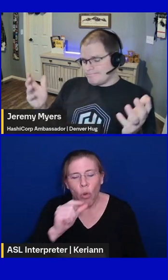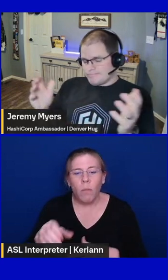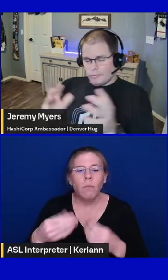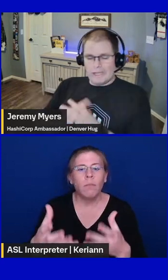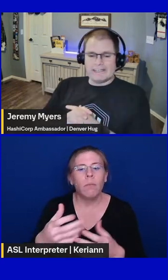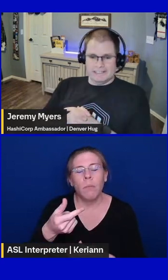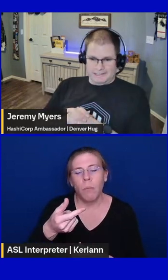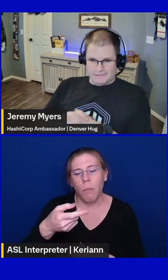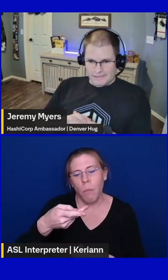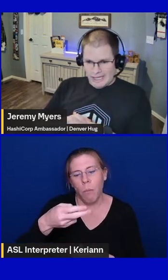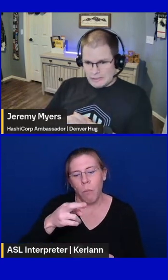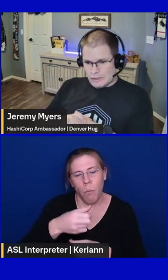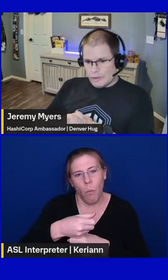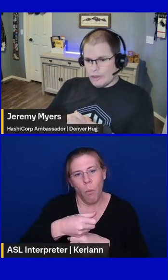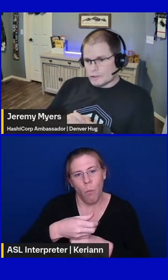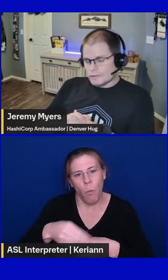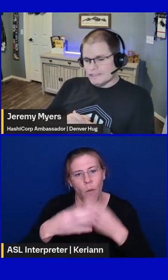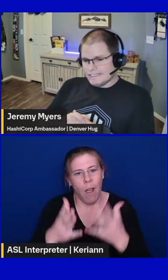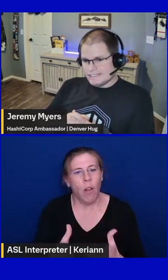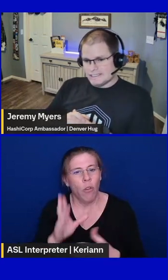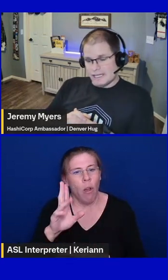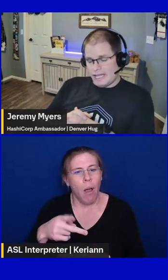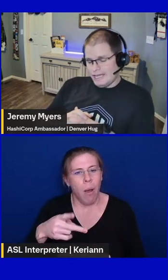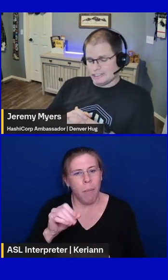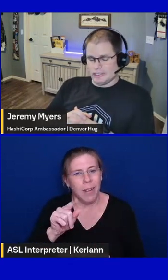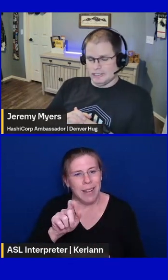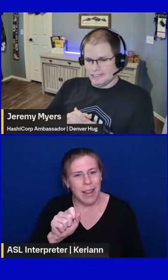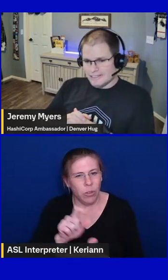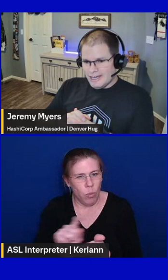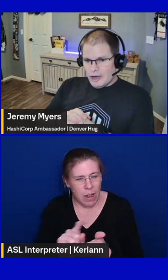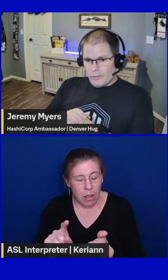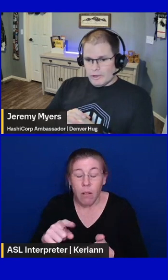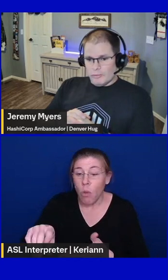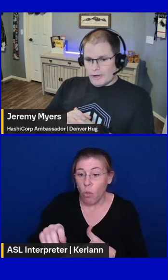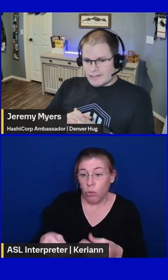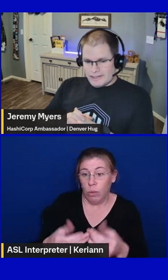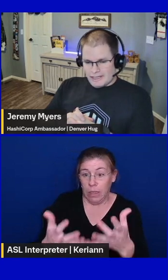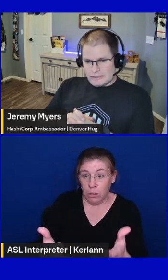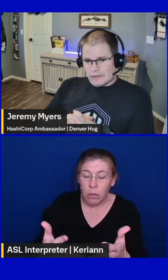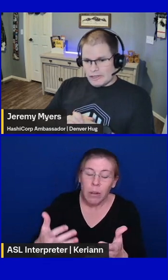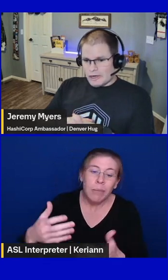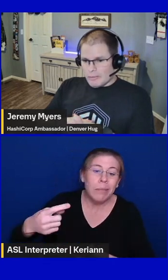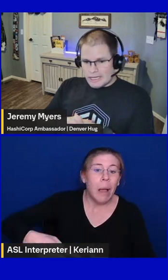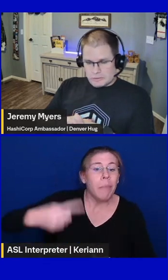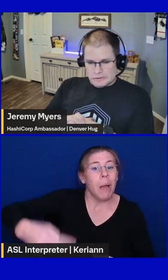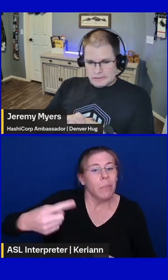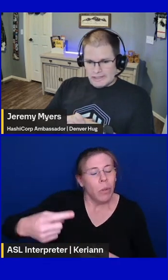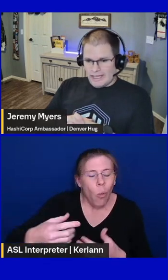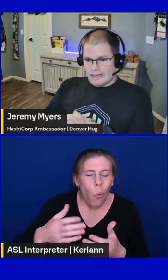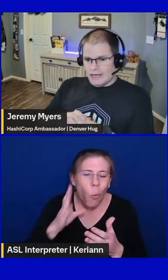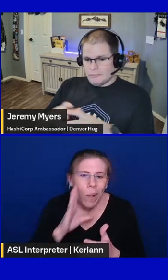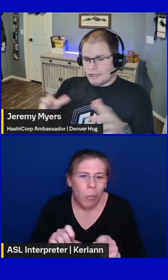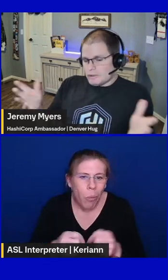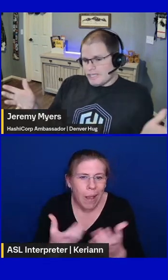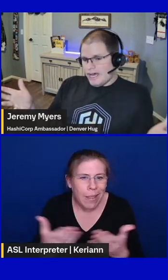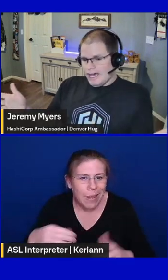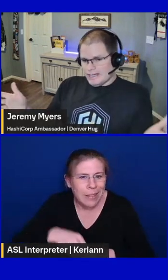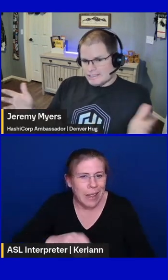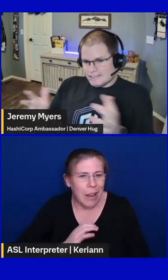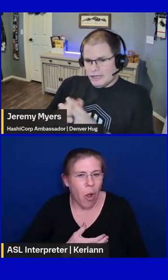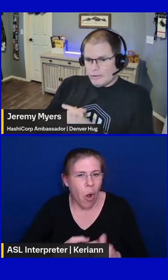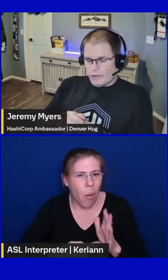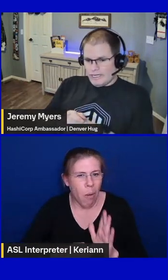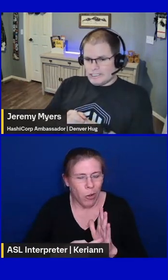updates weekly. And so those releases occasionally will break things within our modules. And unbeknownst